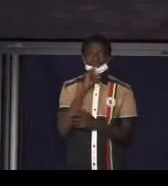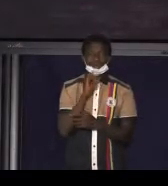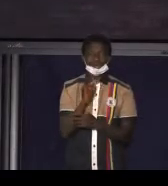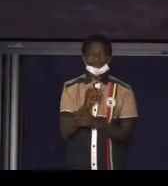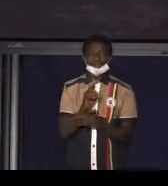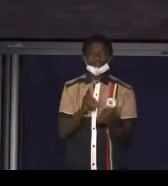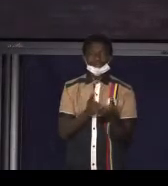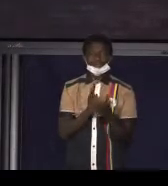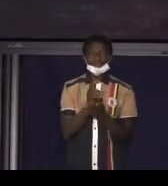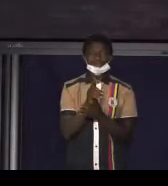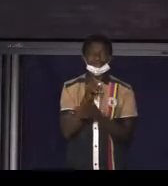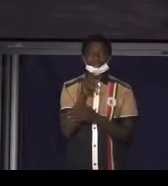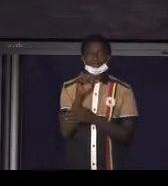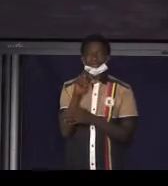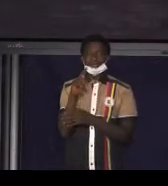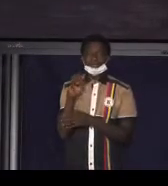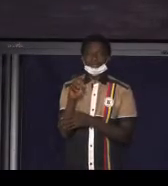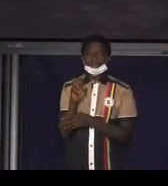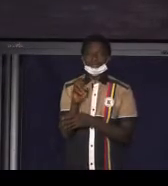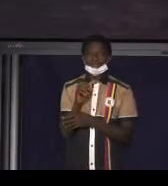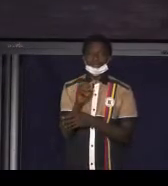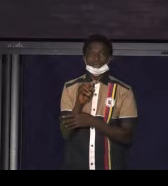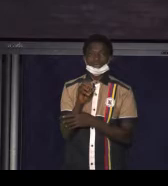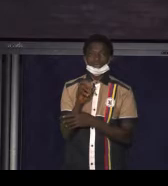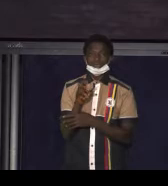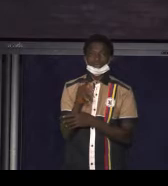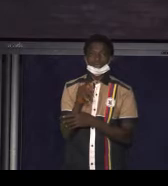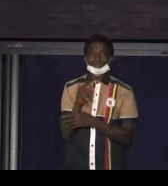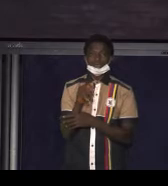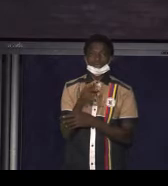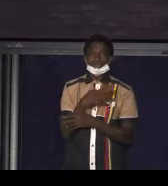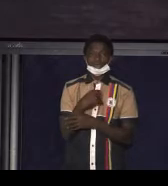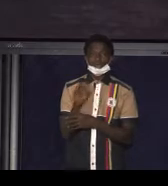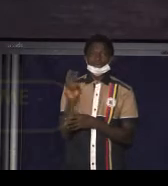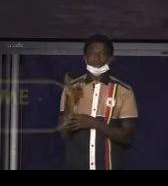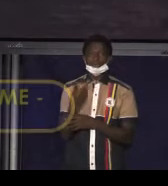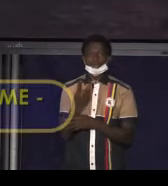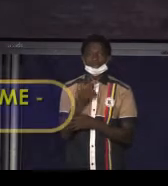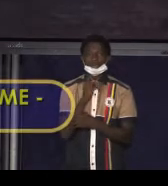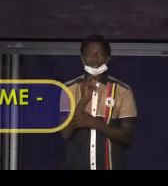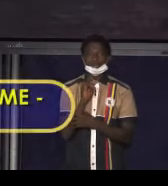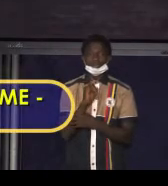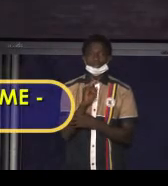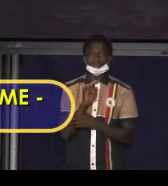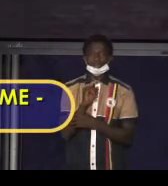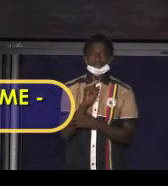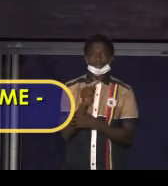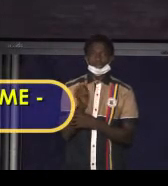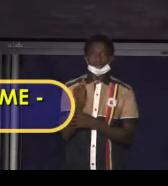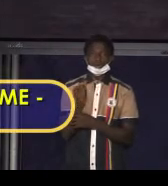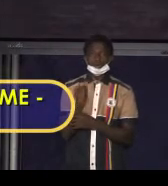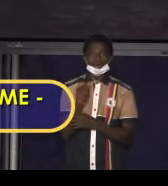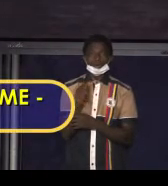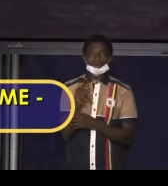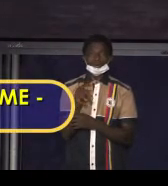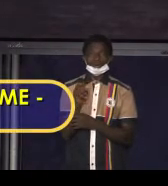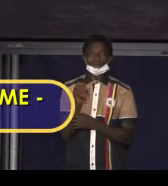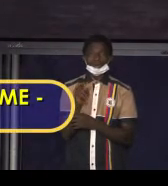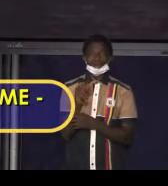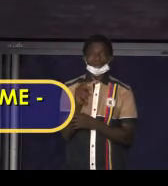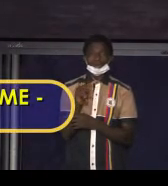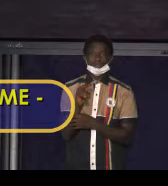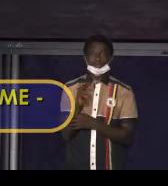is direct current. Say that. We have direct current, and the second one is alternating current. Say